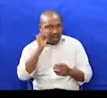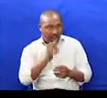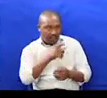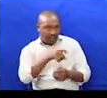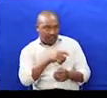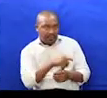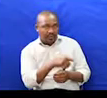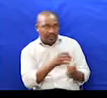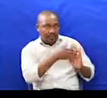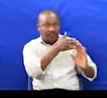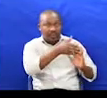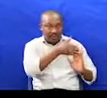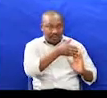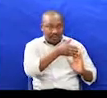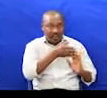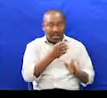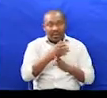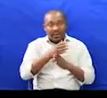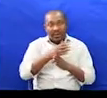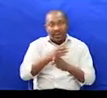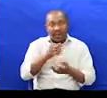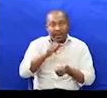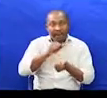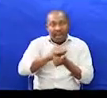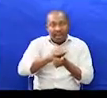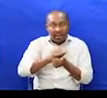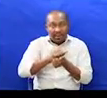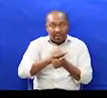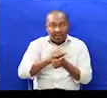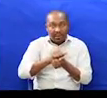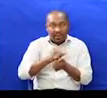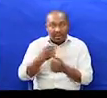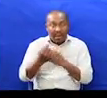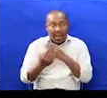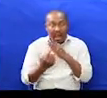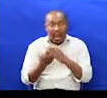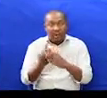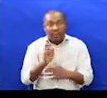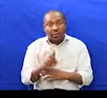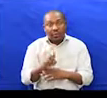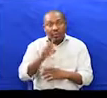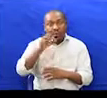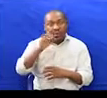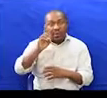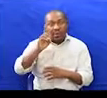small particle. These particle, according to the Dalton who did the